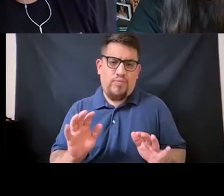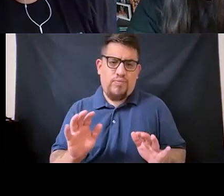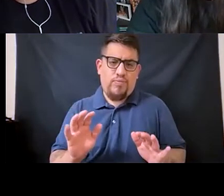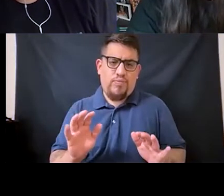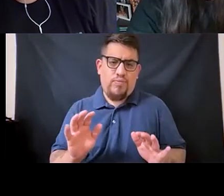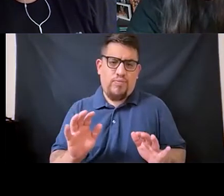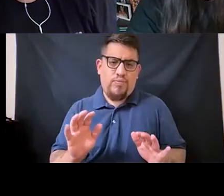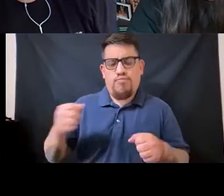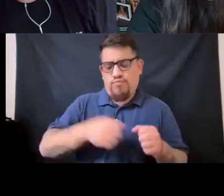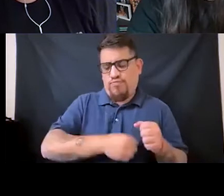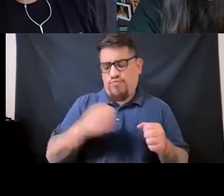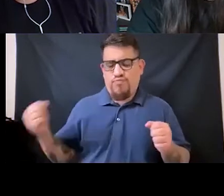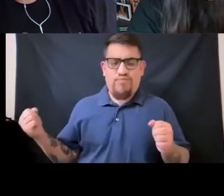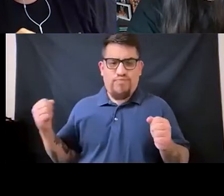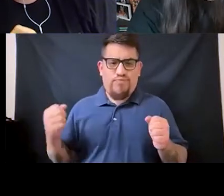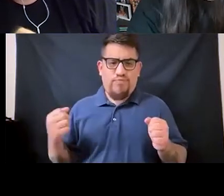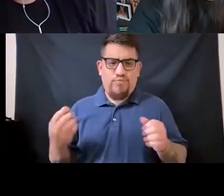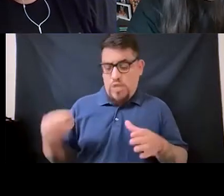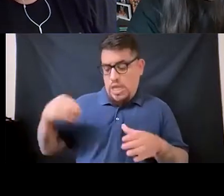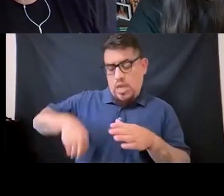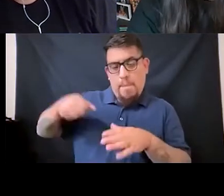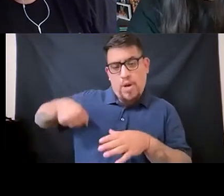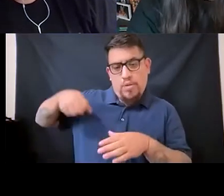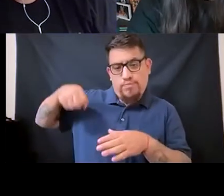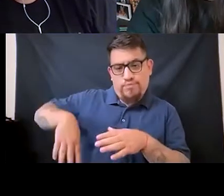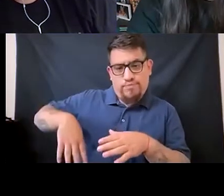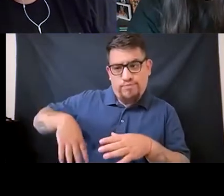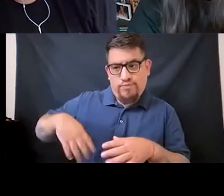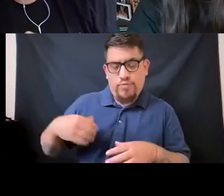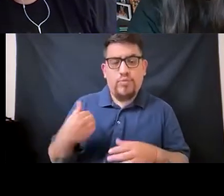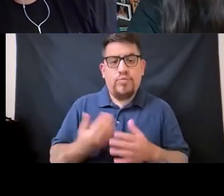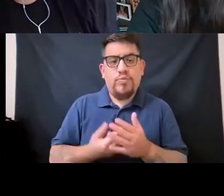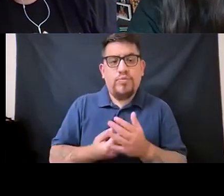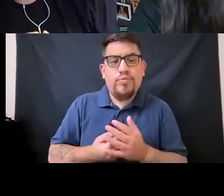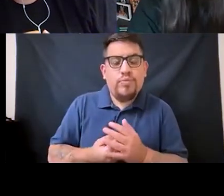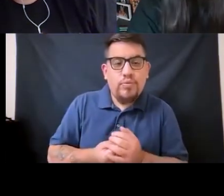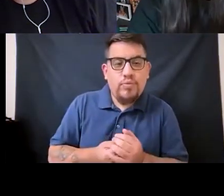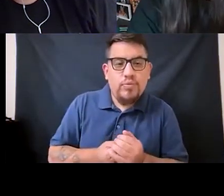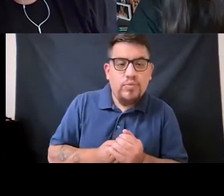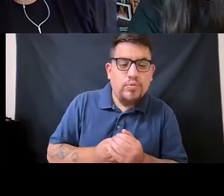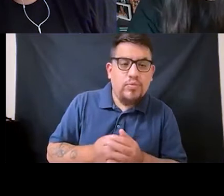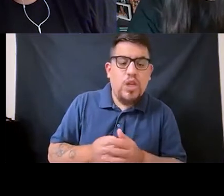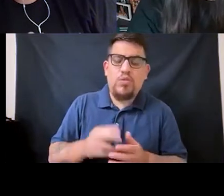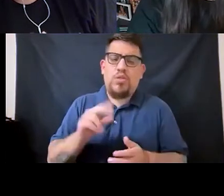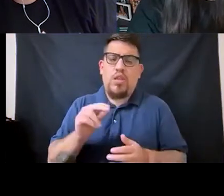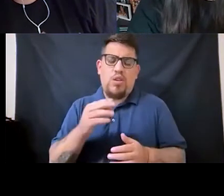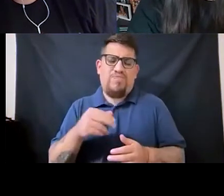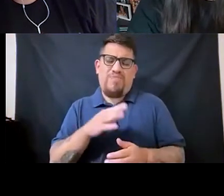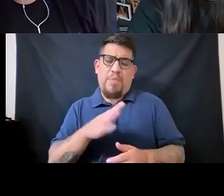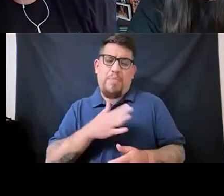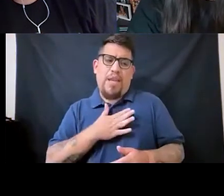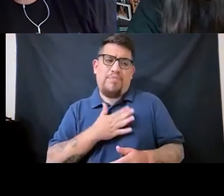seatbelt extender and stuck it in her purse. And she had taken, you know, she had one for her Southwest flight or whatever flight she was. She's like, "No, honey, this is mine. I didn't take